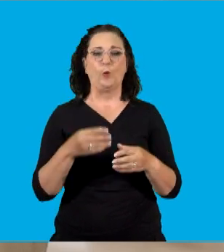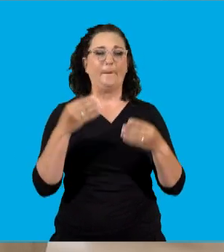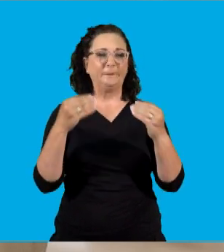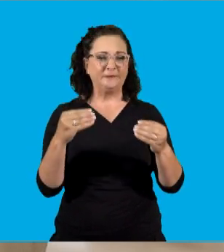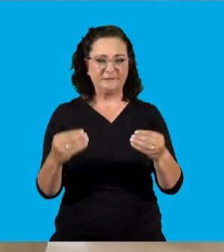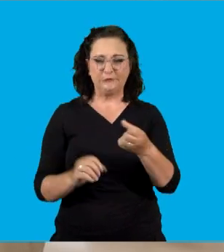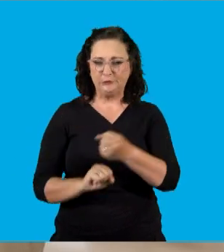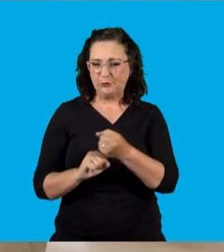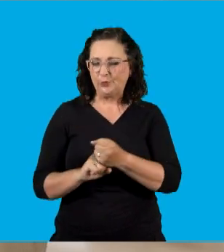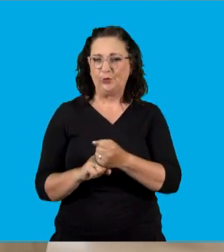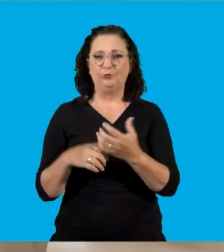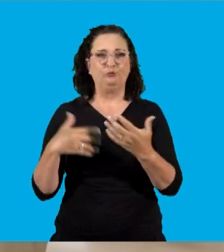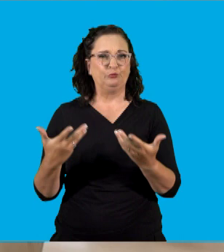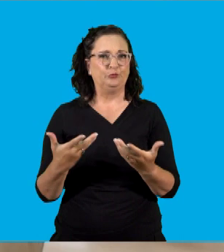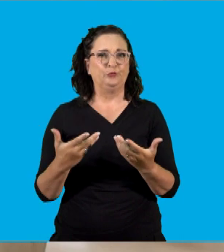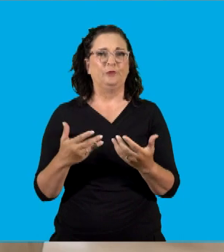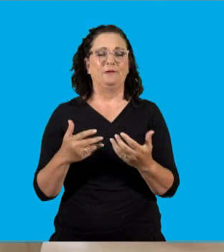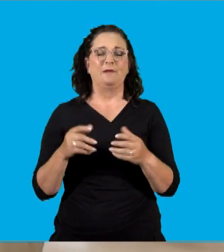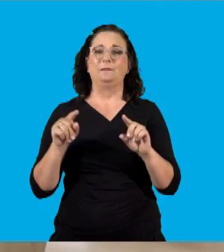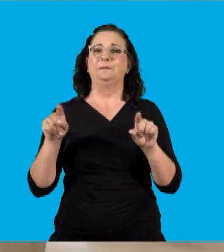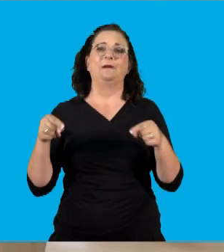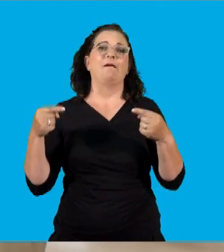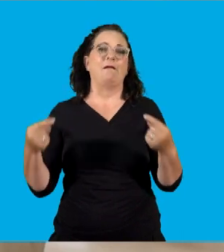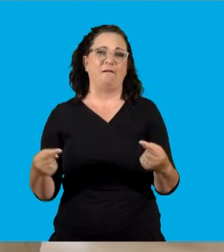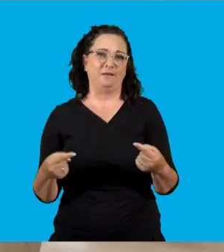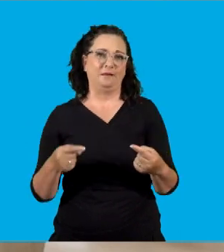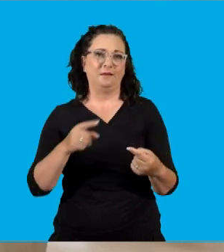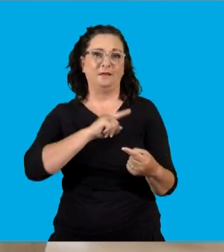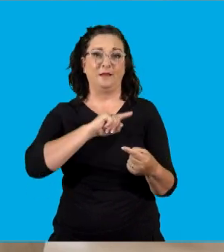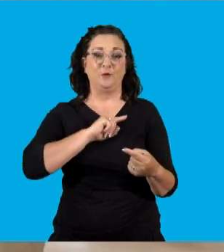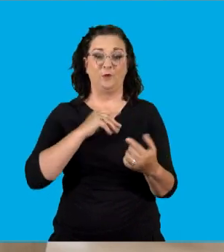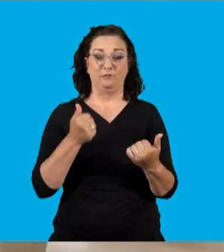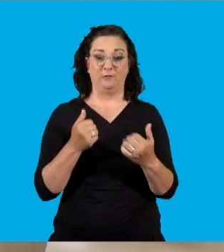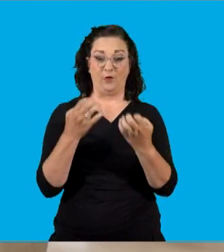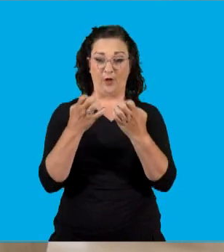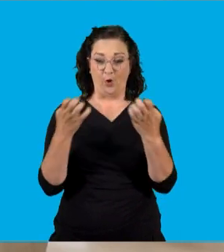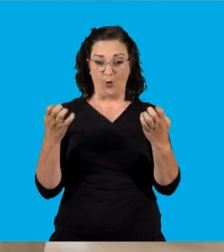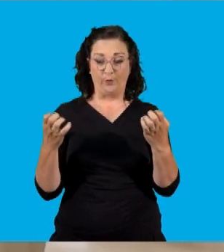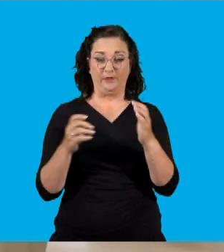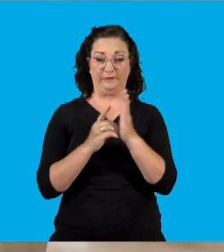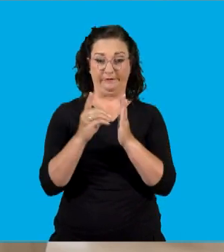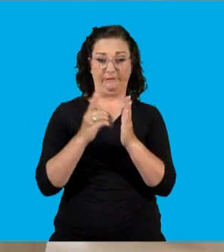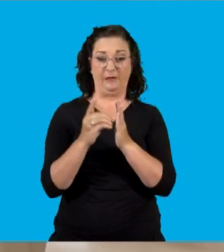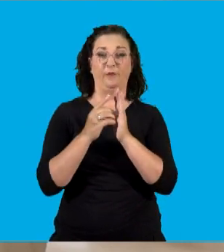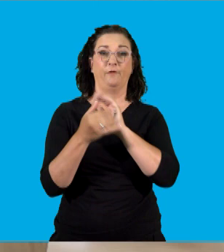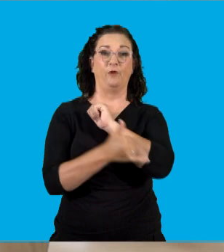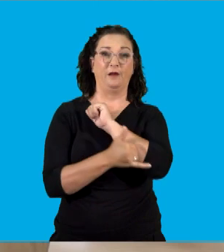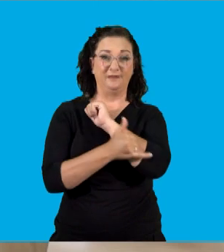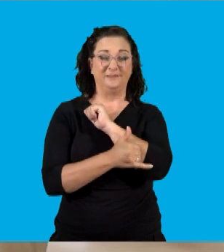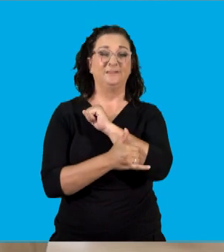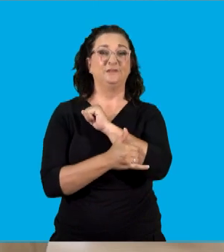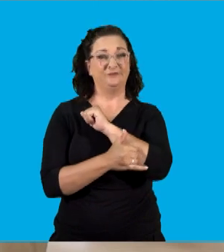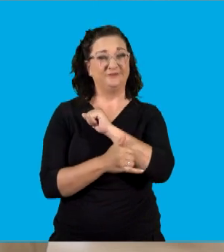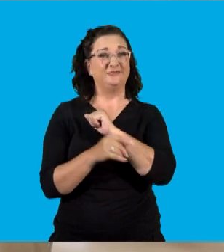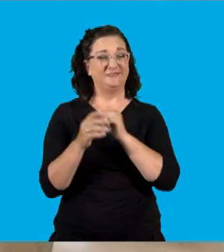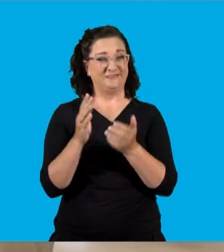supporting businesses, whereby businesses, they are also able to participate in the economic development of the country. So these